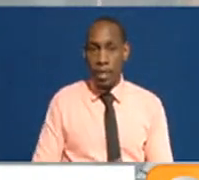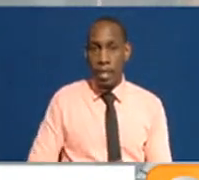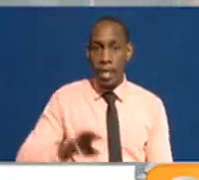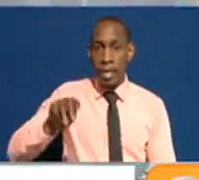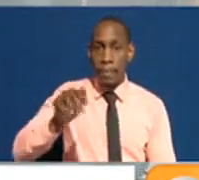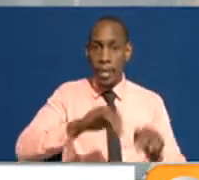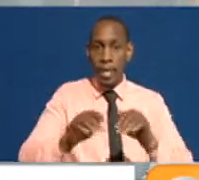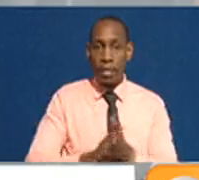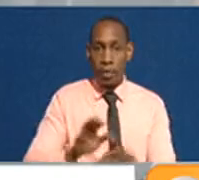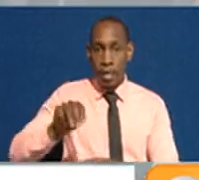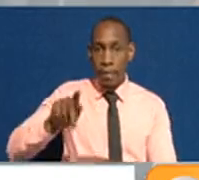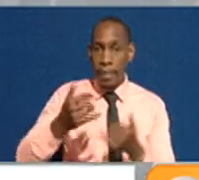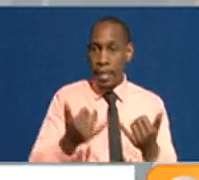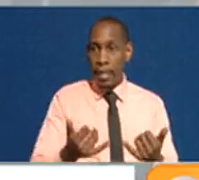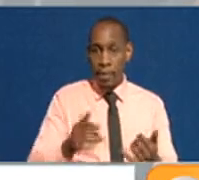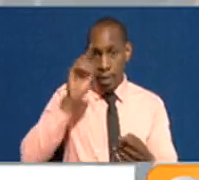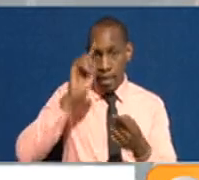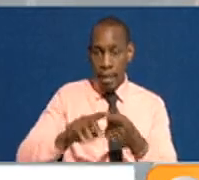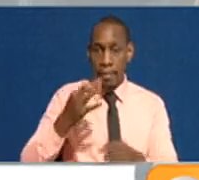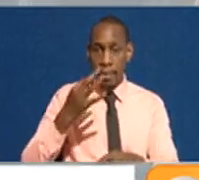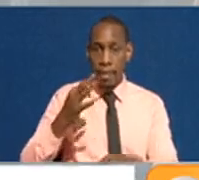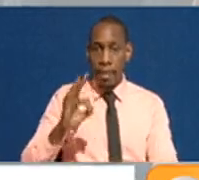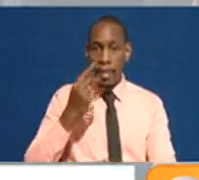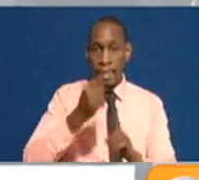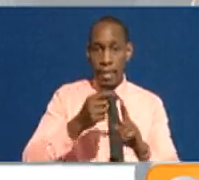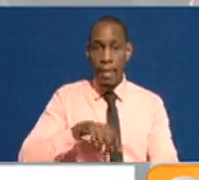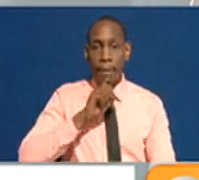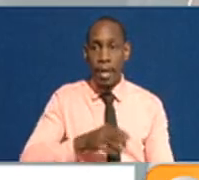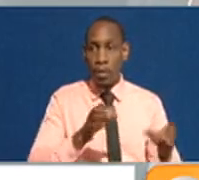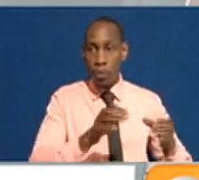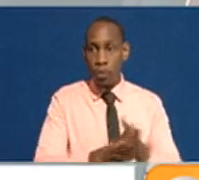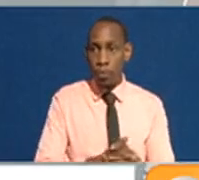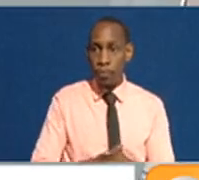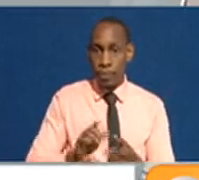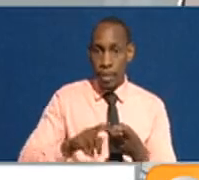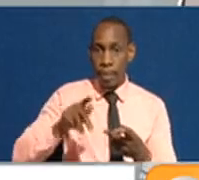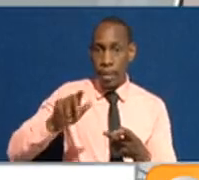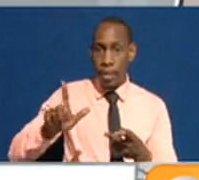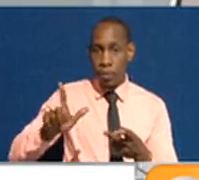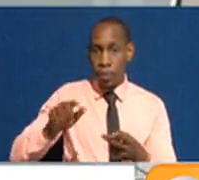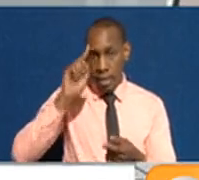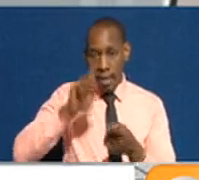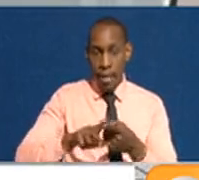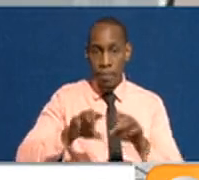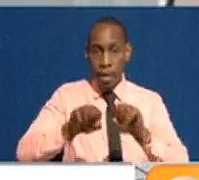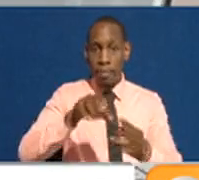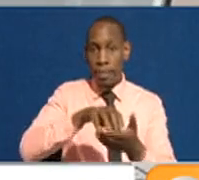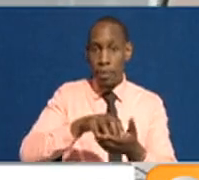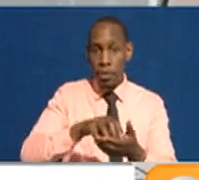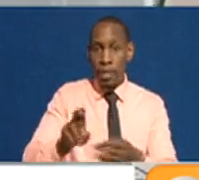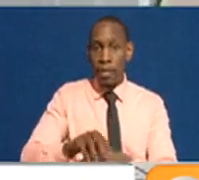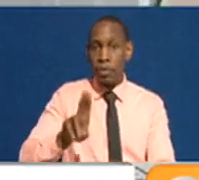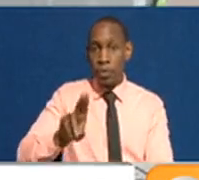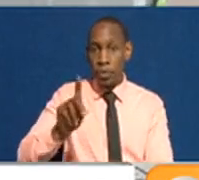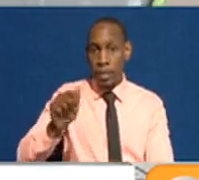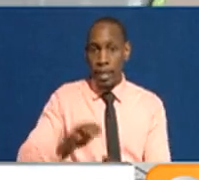race as incumbent Raymond Moy seeks a third term on a KANU ticket. Paul Chebor seeks to unseat the MP on a UDA